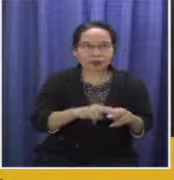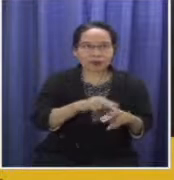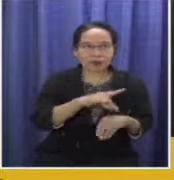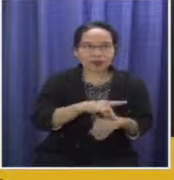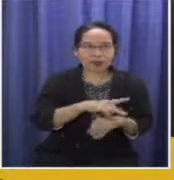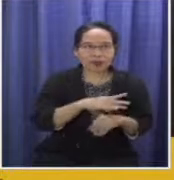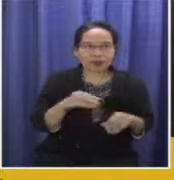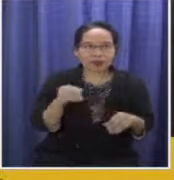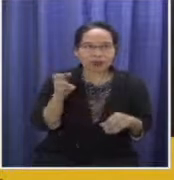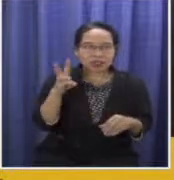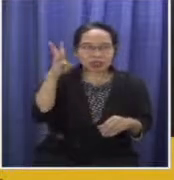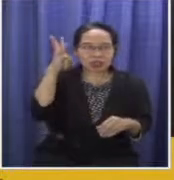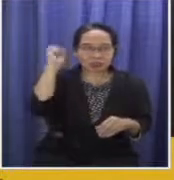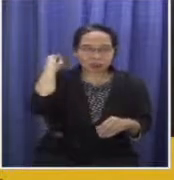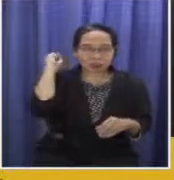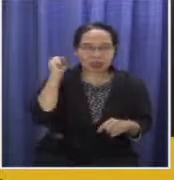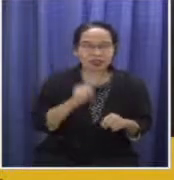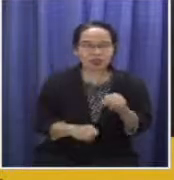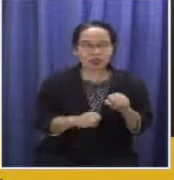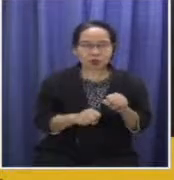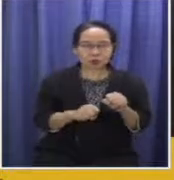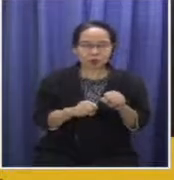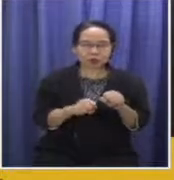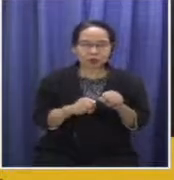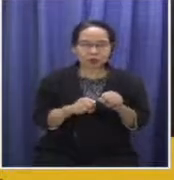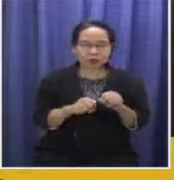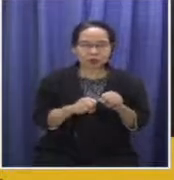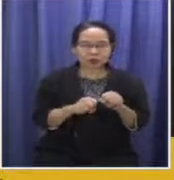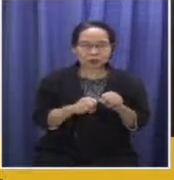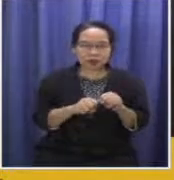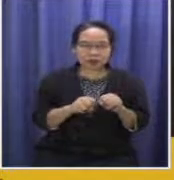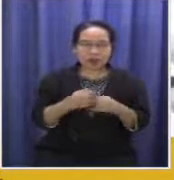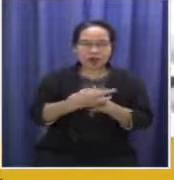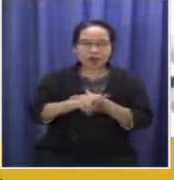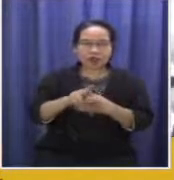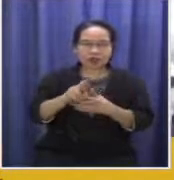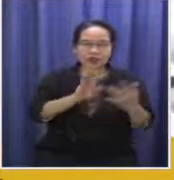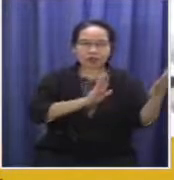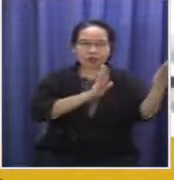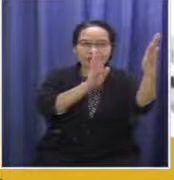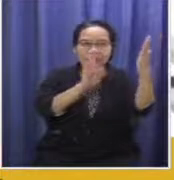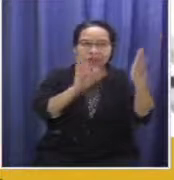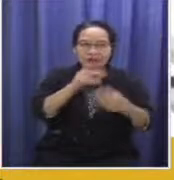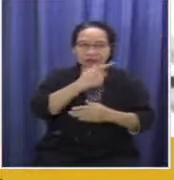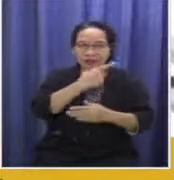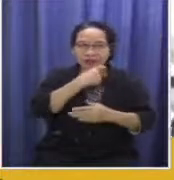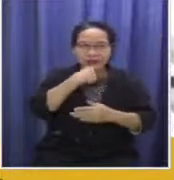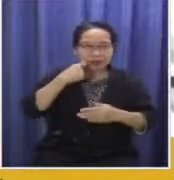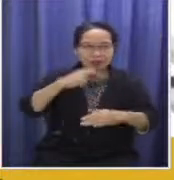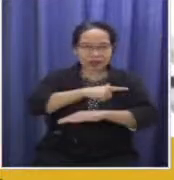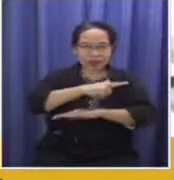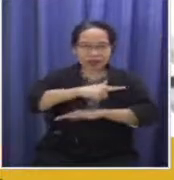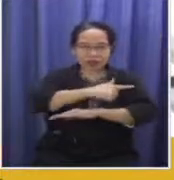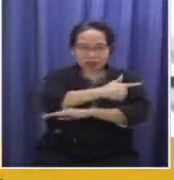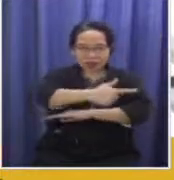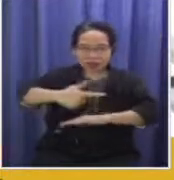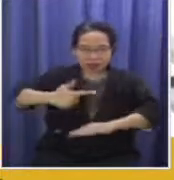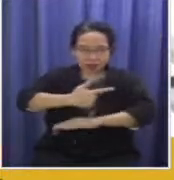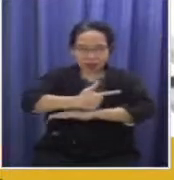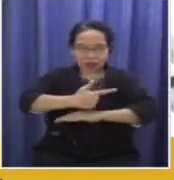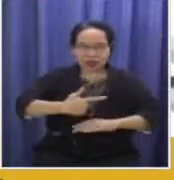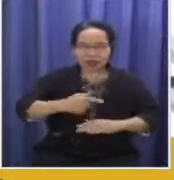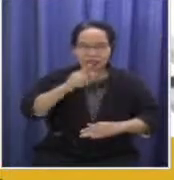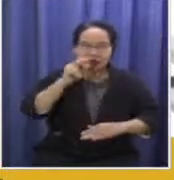the earth, and it was so. After the appearing of the dry land or the ground, it